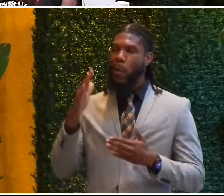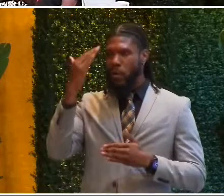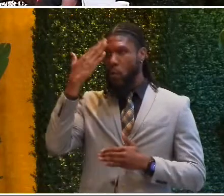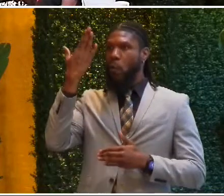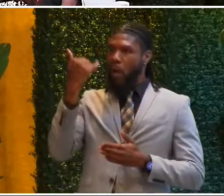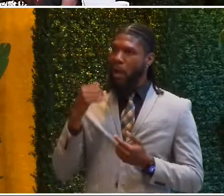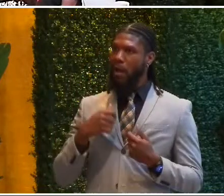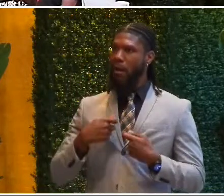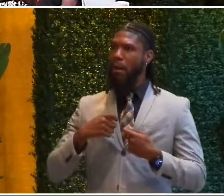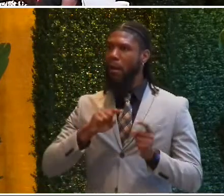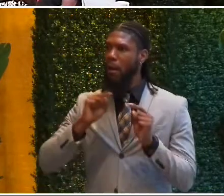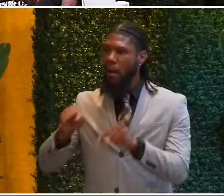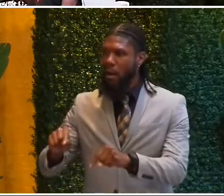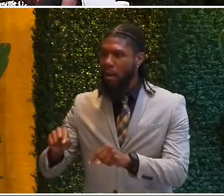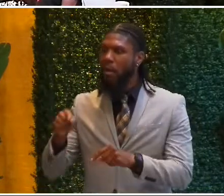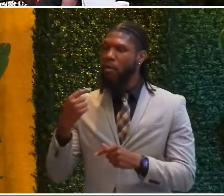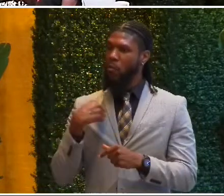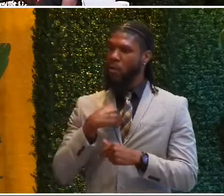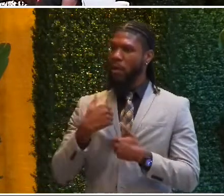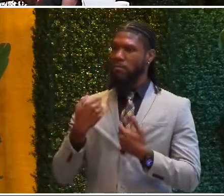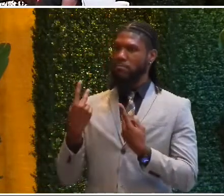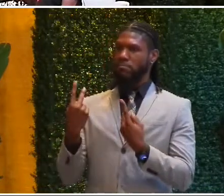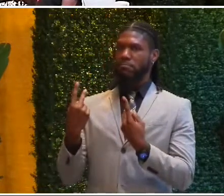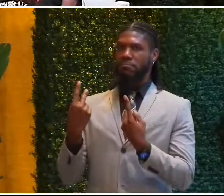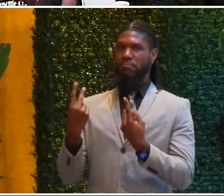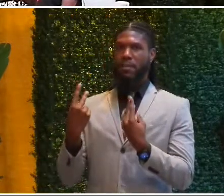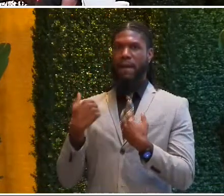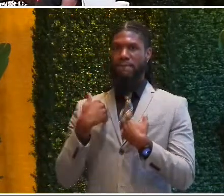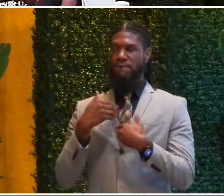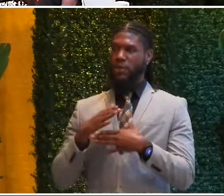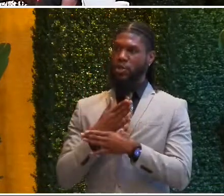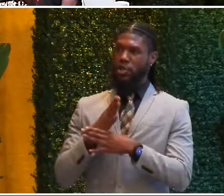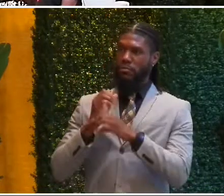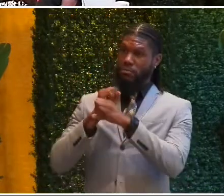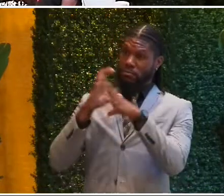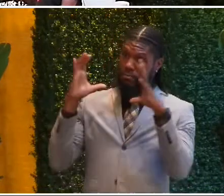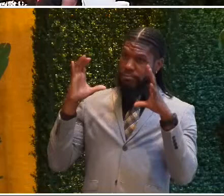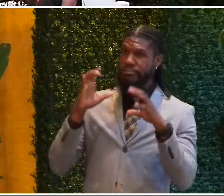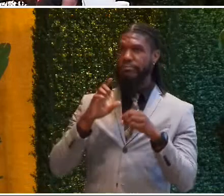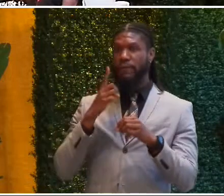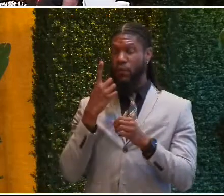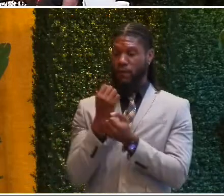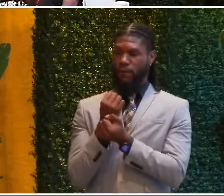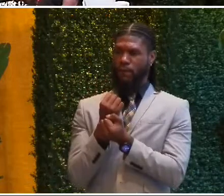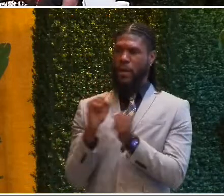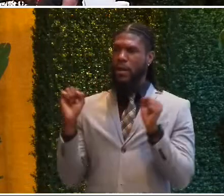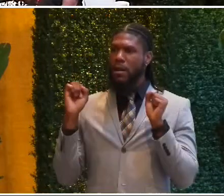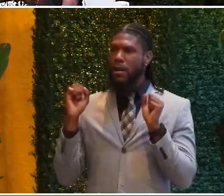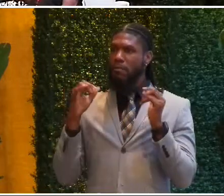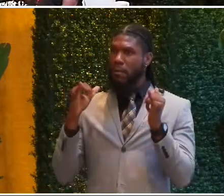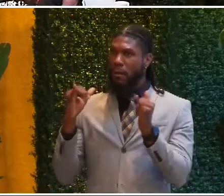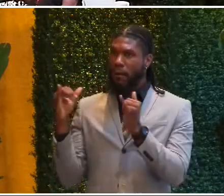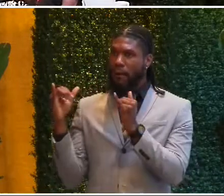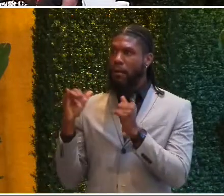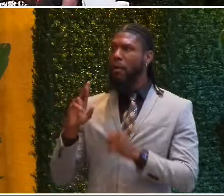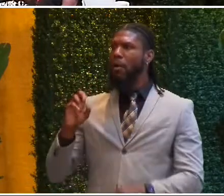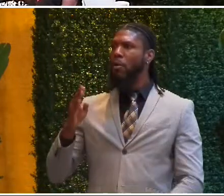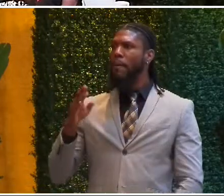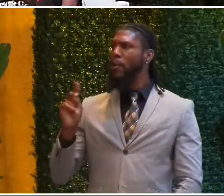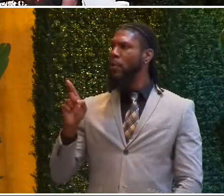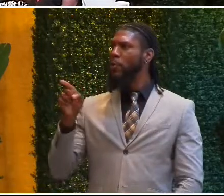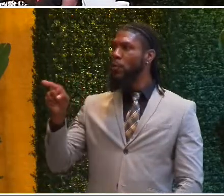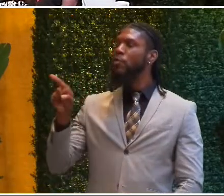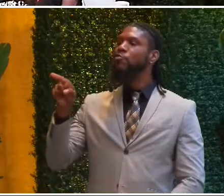We're galvanized by a shared commitment to freedom, and even a shared vision of what that freedom might look like. Ramalika, where you at? You led us